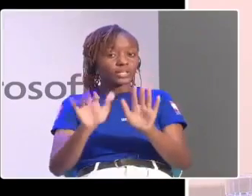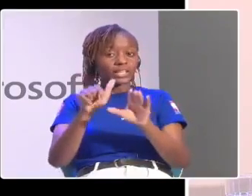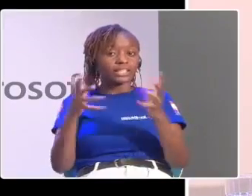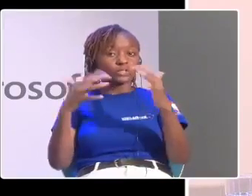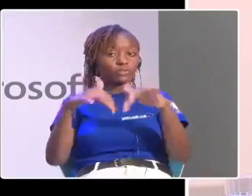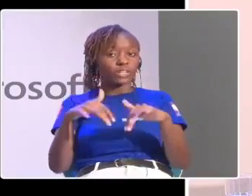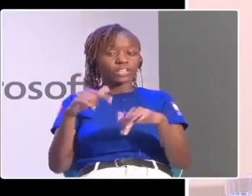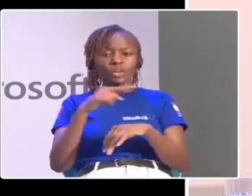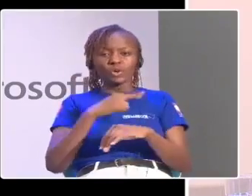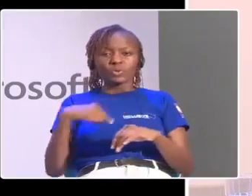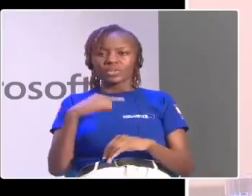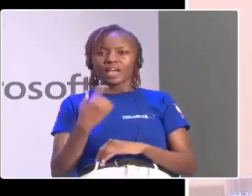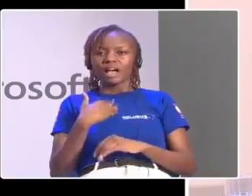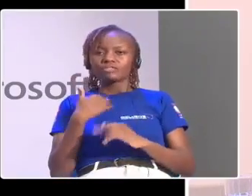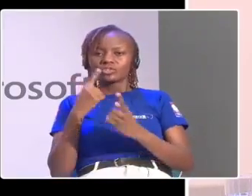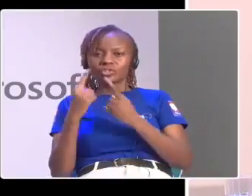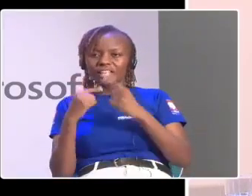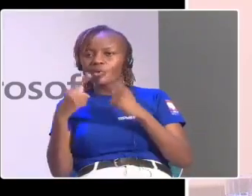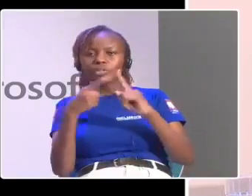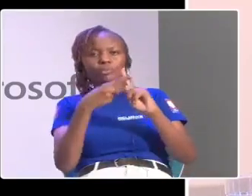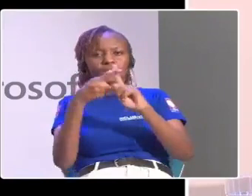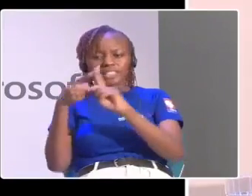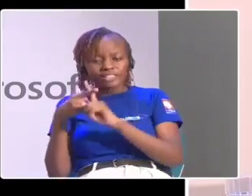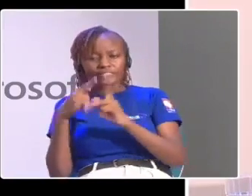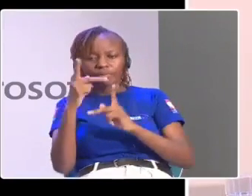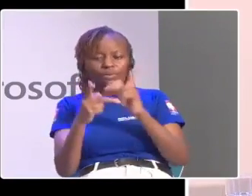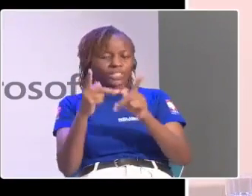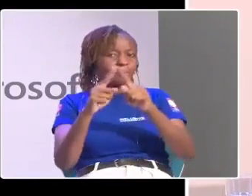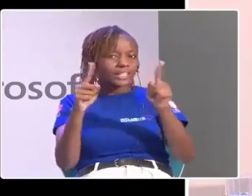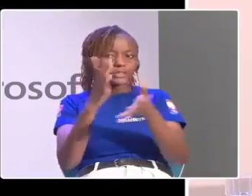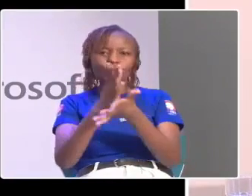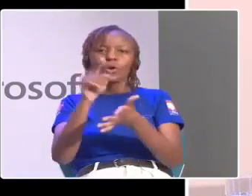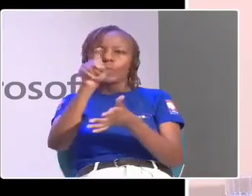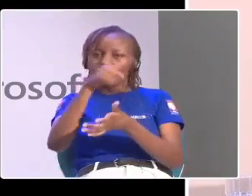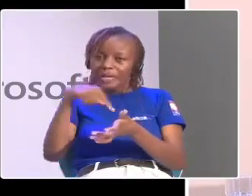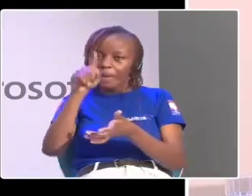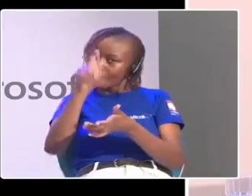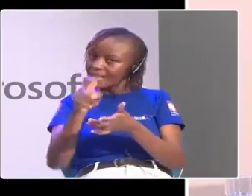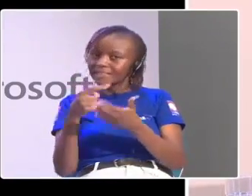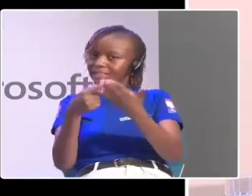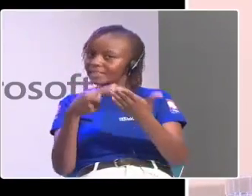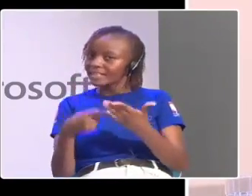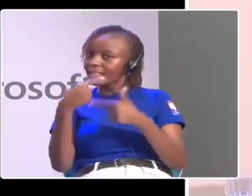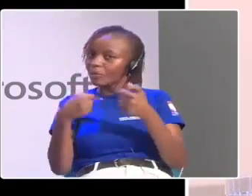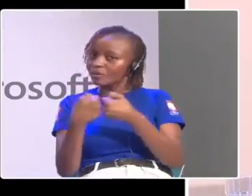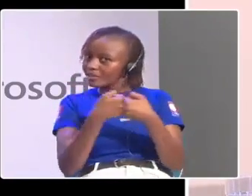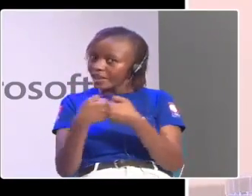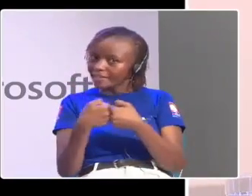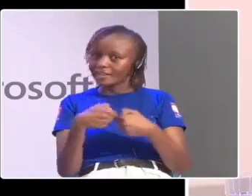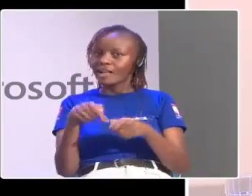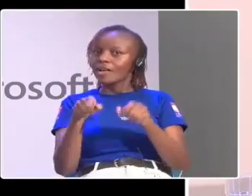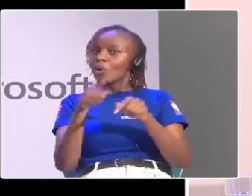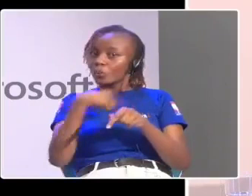haven't only been talking about all the positives and all the progress, but there has been room to talk about the challenges. We are all still facing challenges